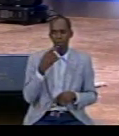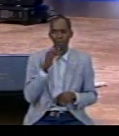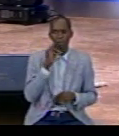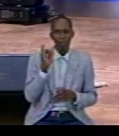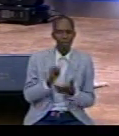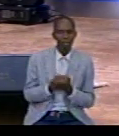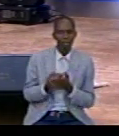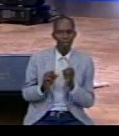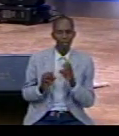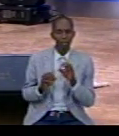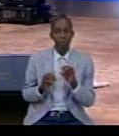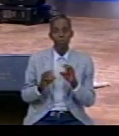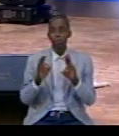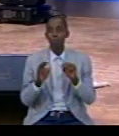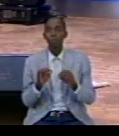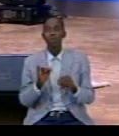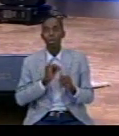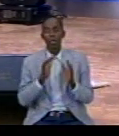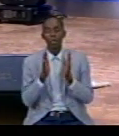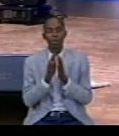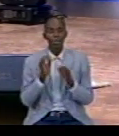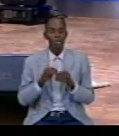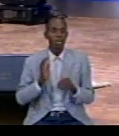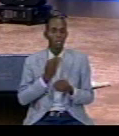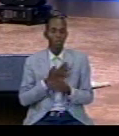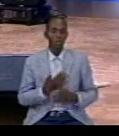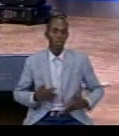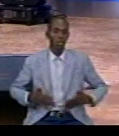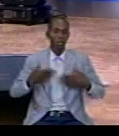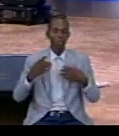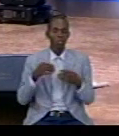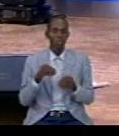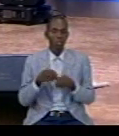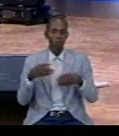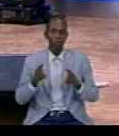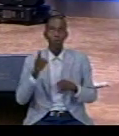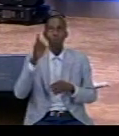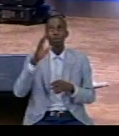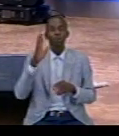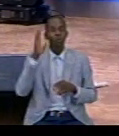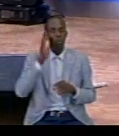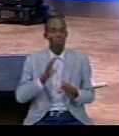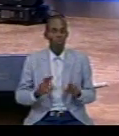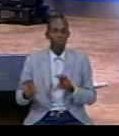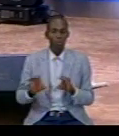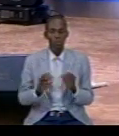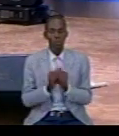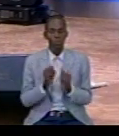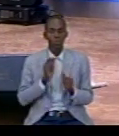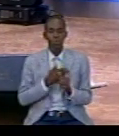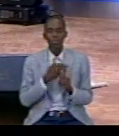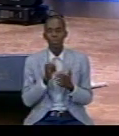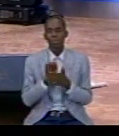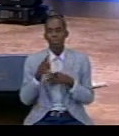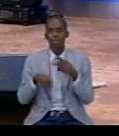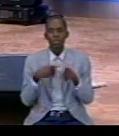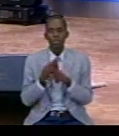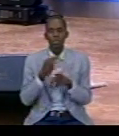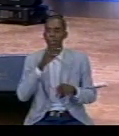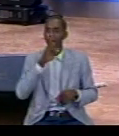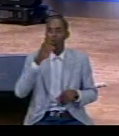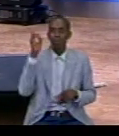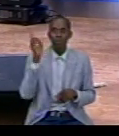I pray in our lives, the way the Lord deals with us, that kind of assurance and that kind of certainty